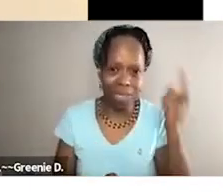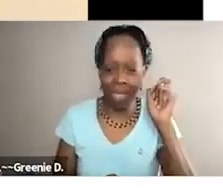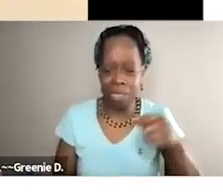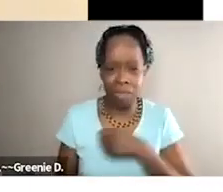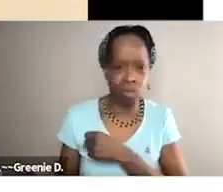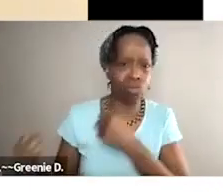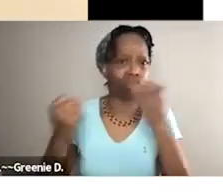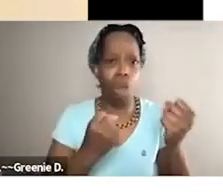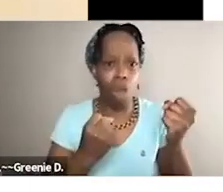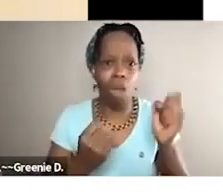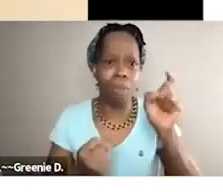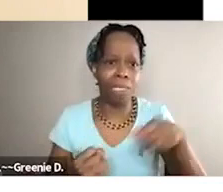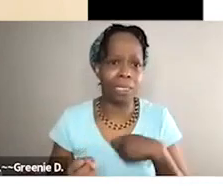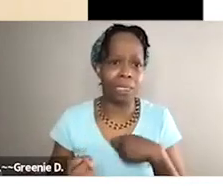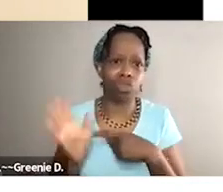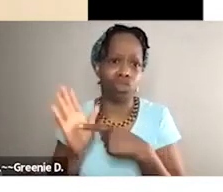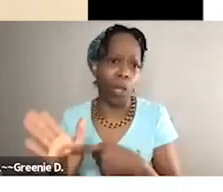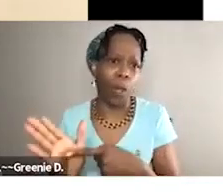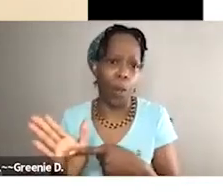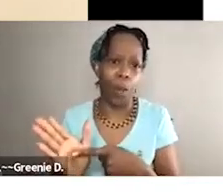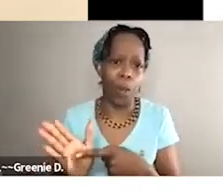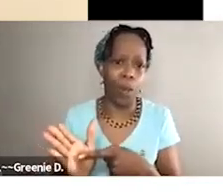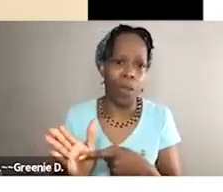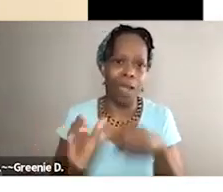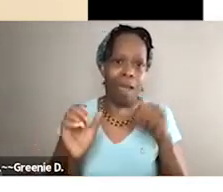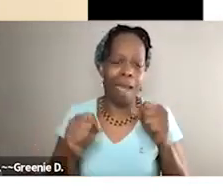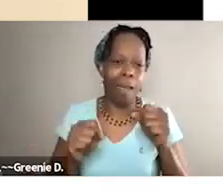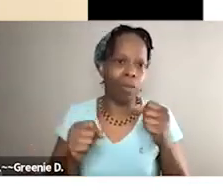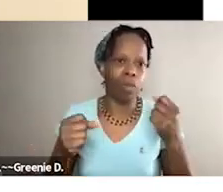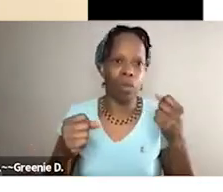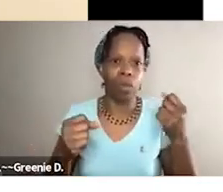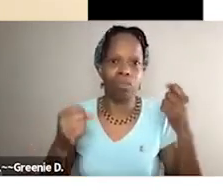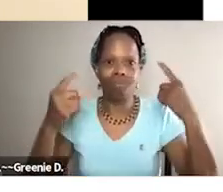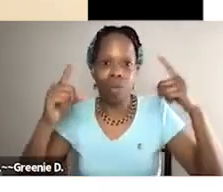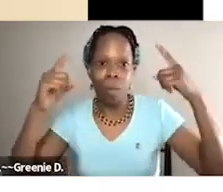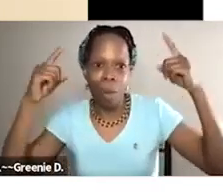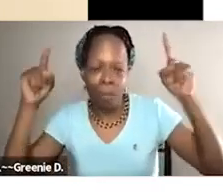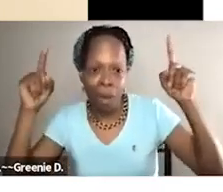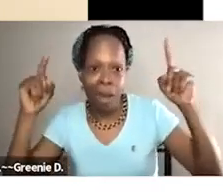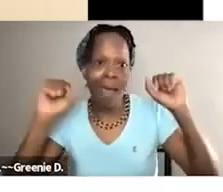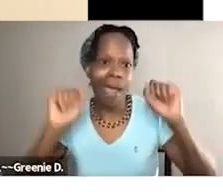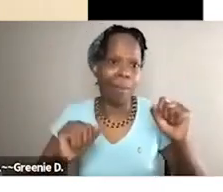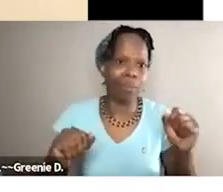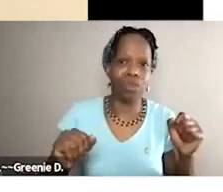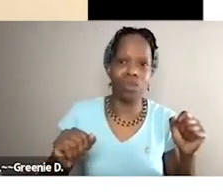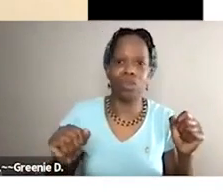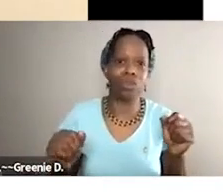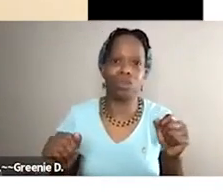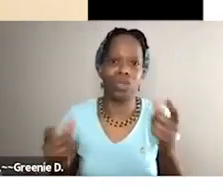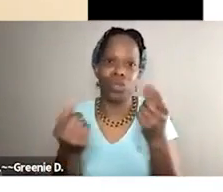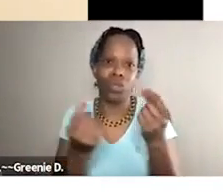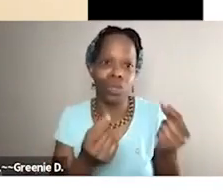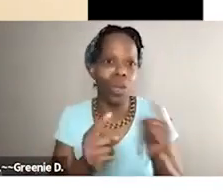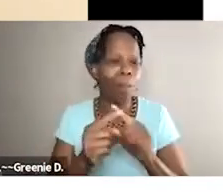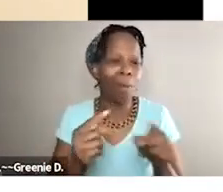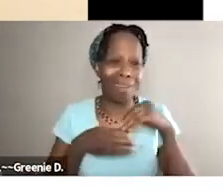strong, think they have to show that they are achieving and that they are meeting expectations and they're doing all those different things, but internally